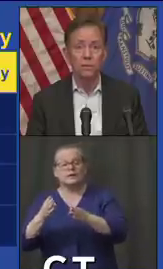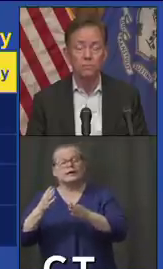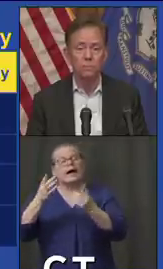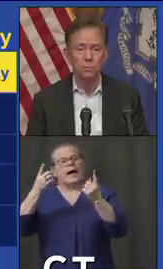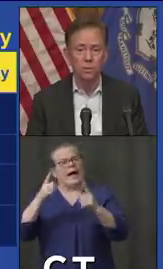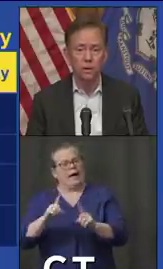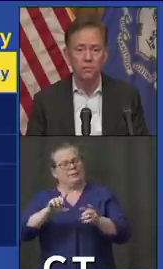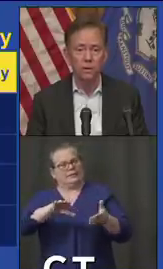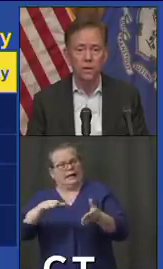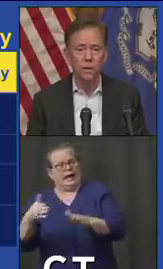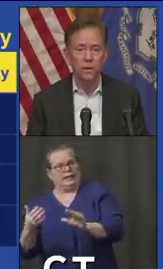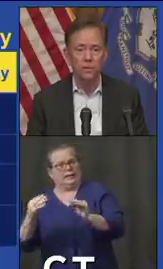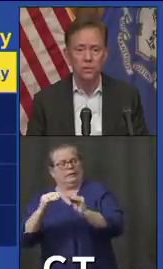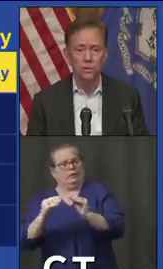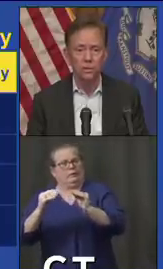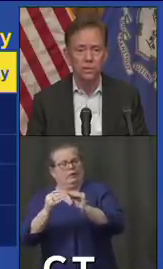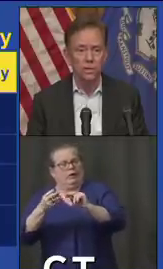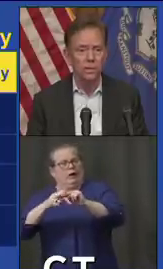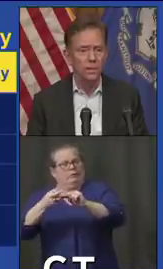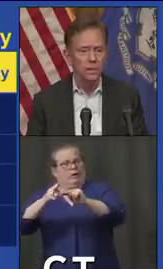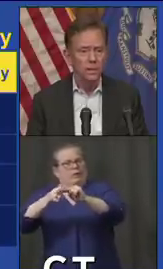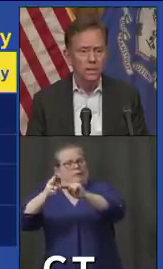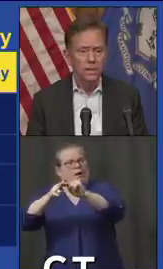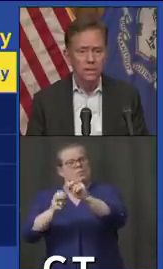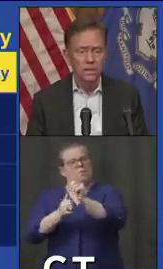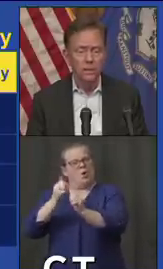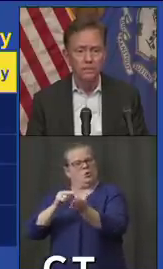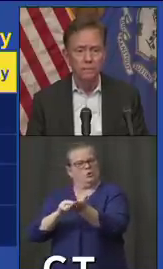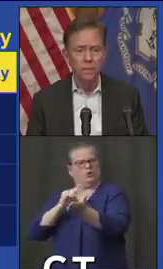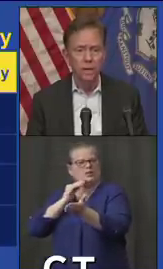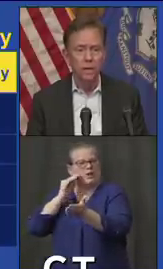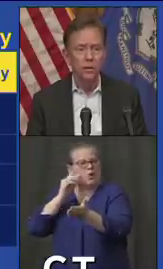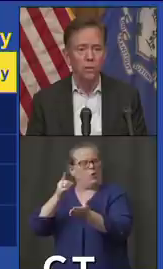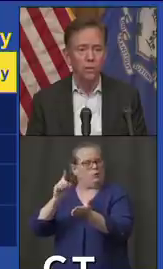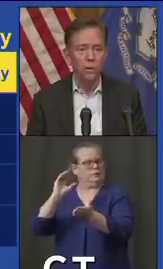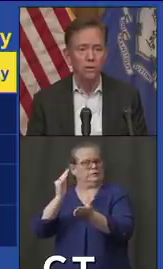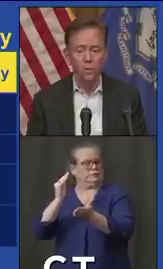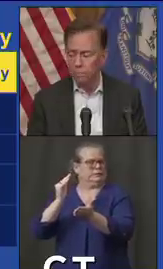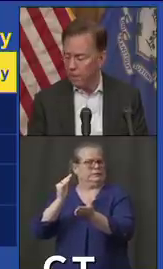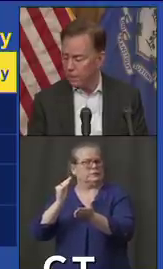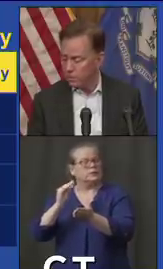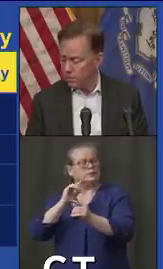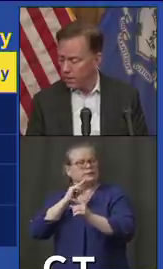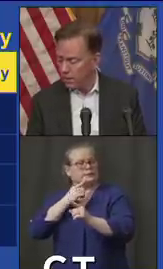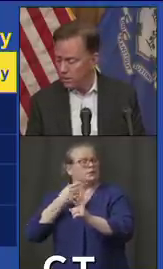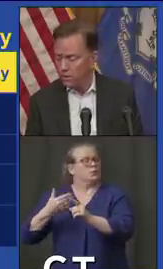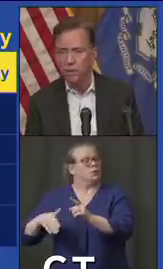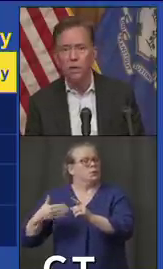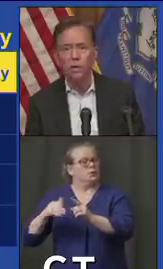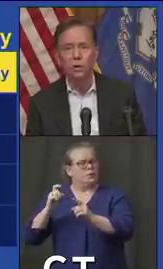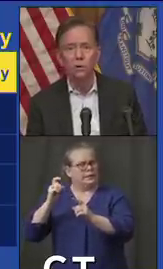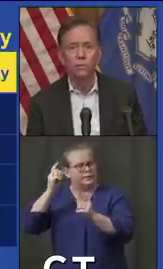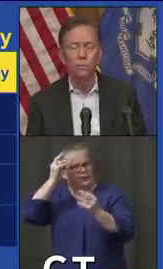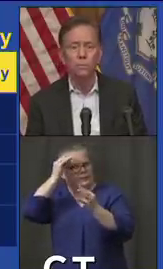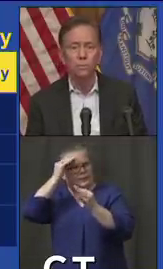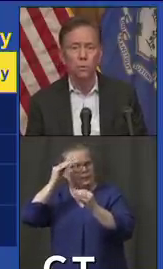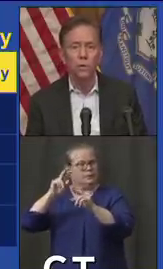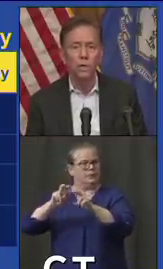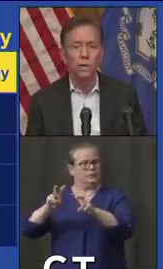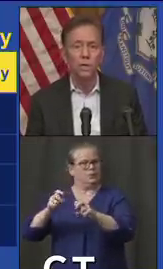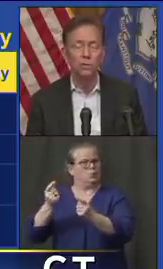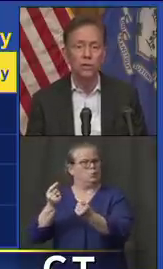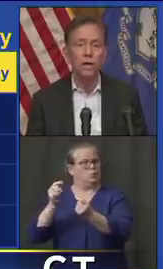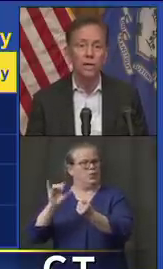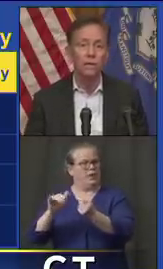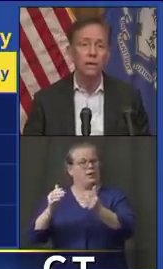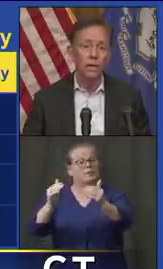That's something we have to think about seriously. The 933 positive cases, I think you heard from